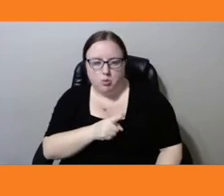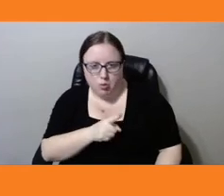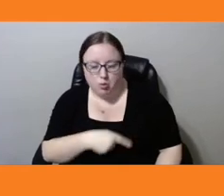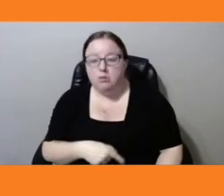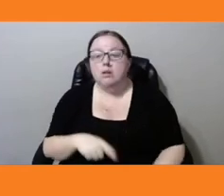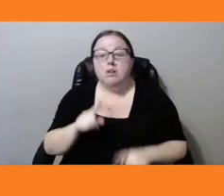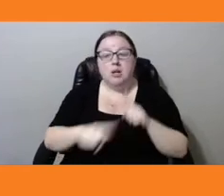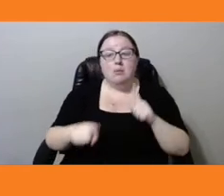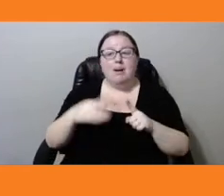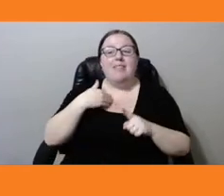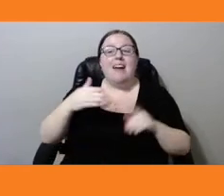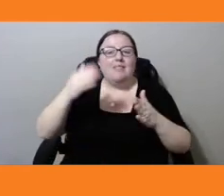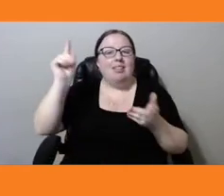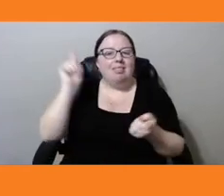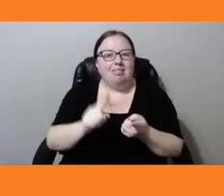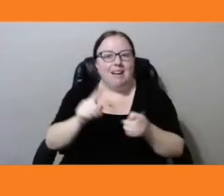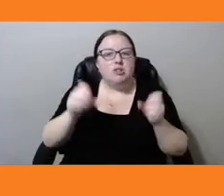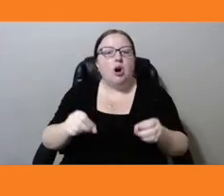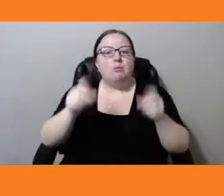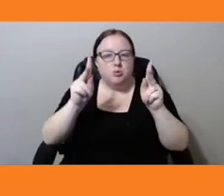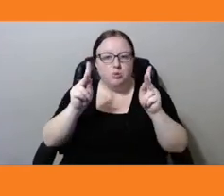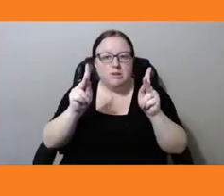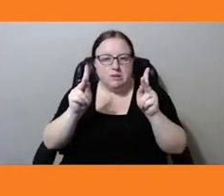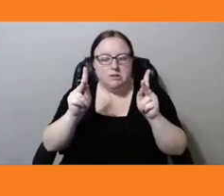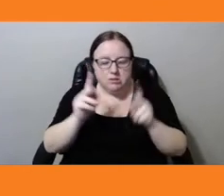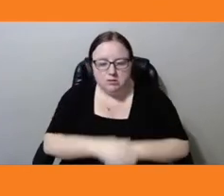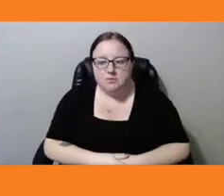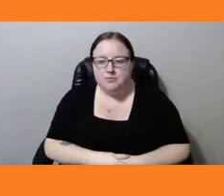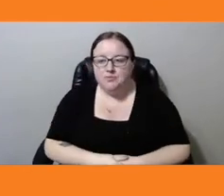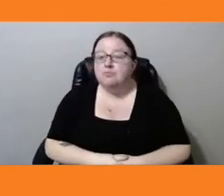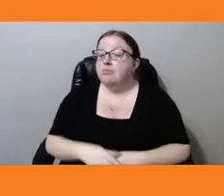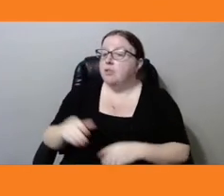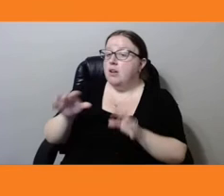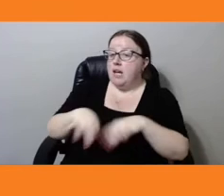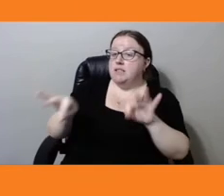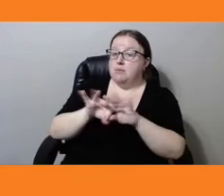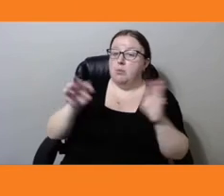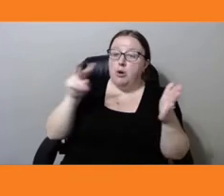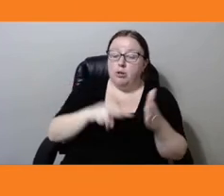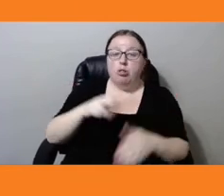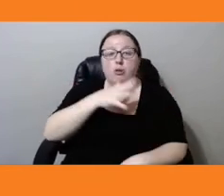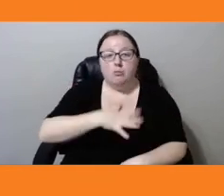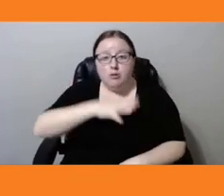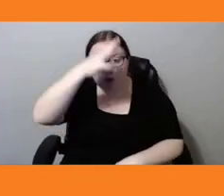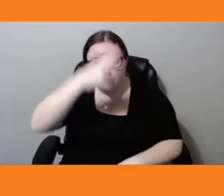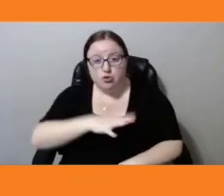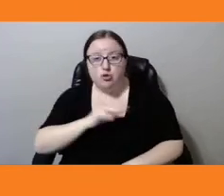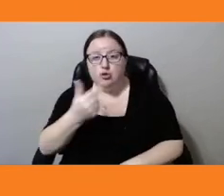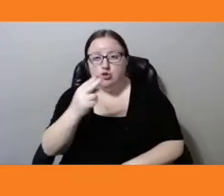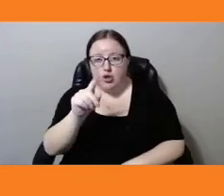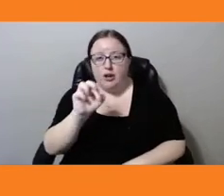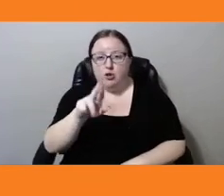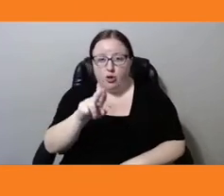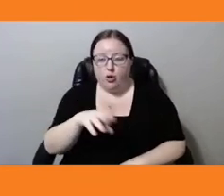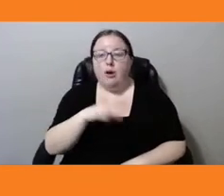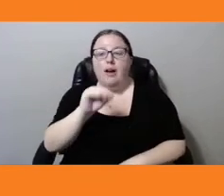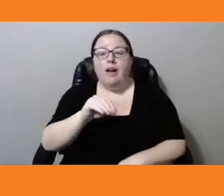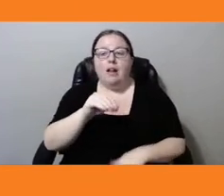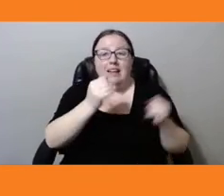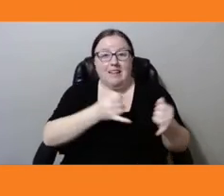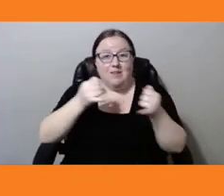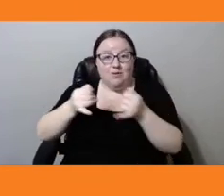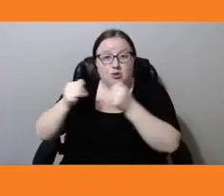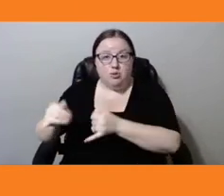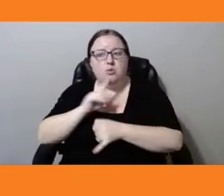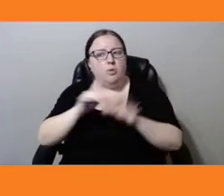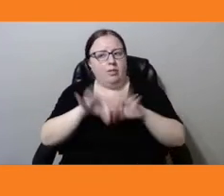they are faced with fewer opportunities in the industry. And while it's important to look at gender and underrepresented status individually, we also find